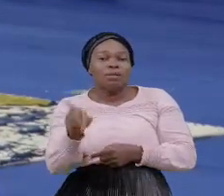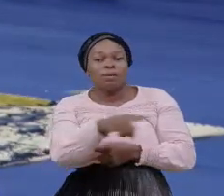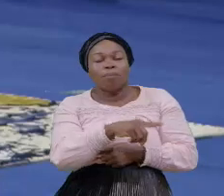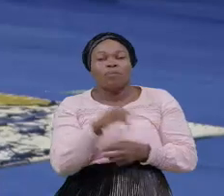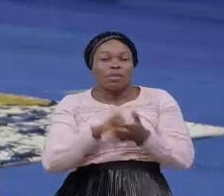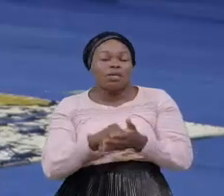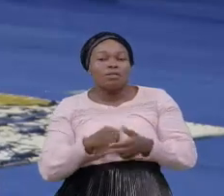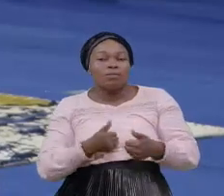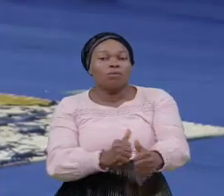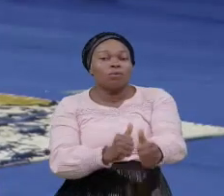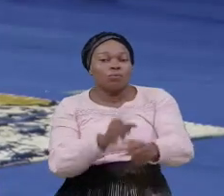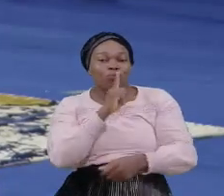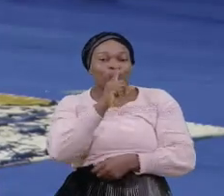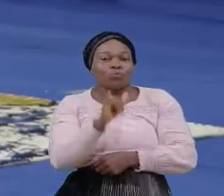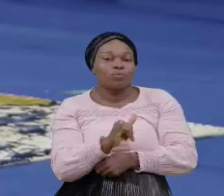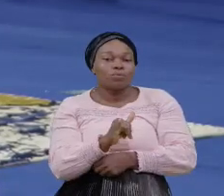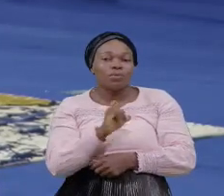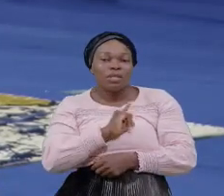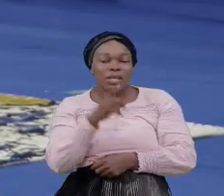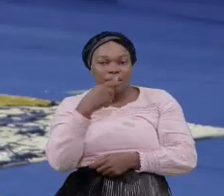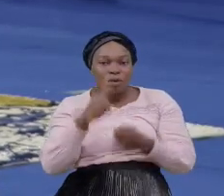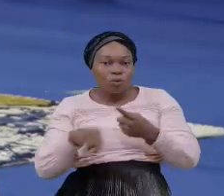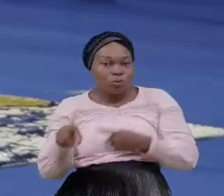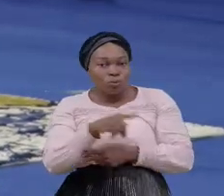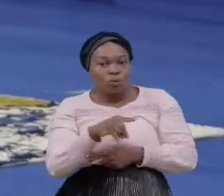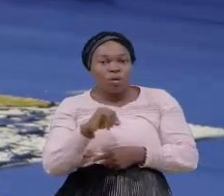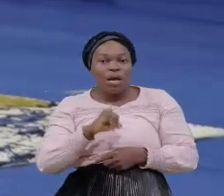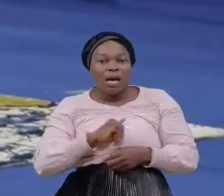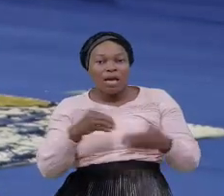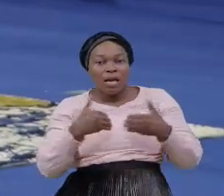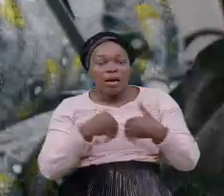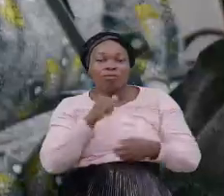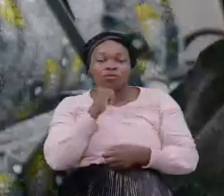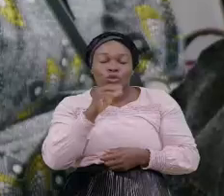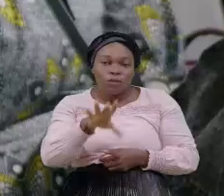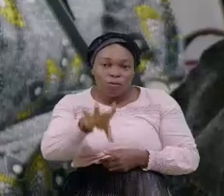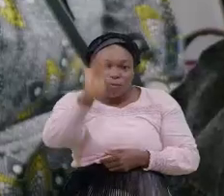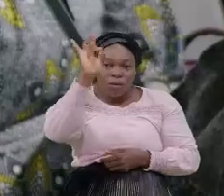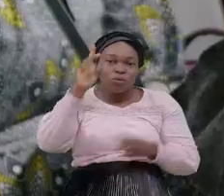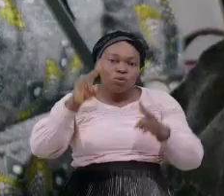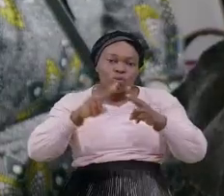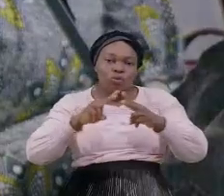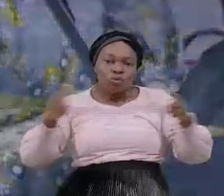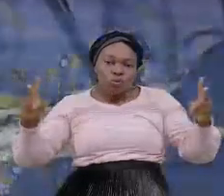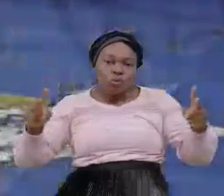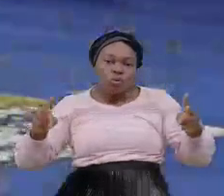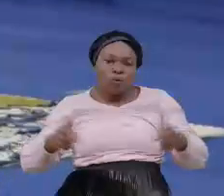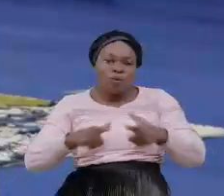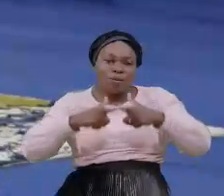you, I have not found so great faith,